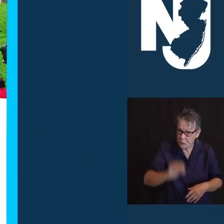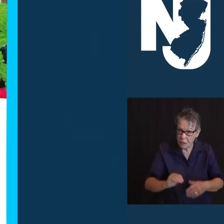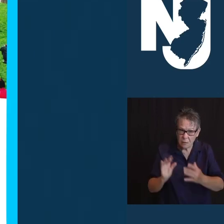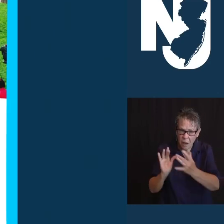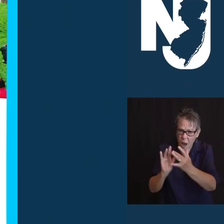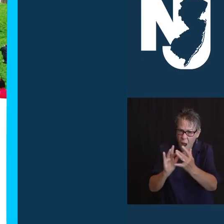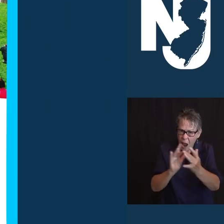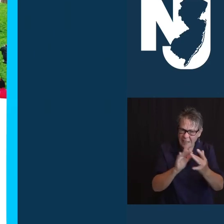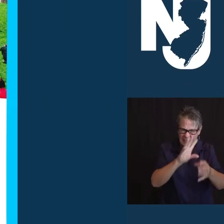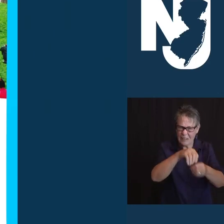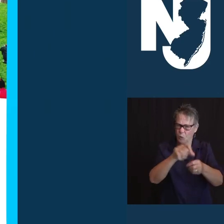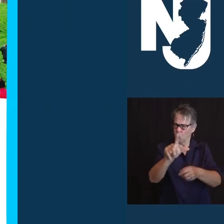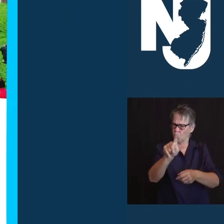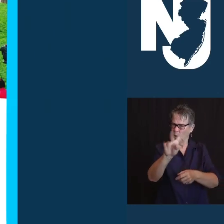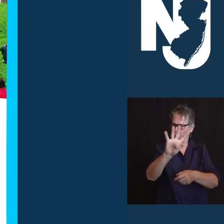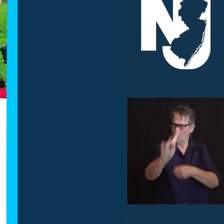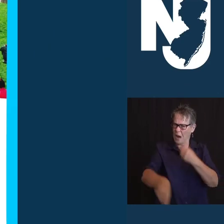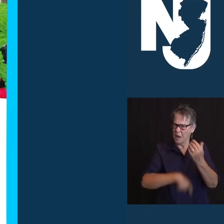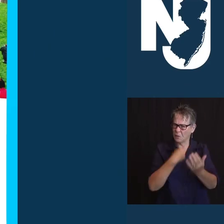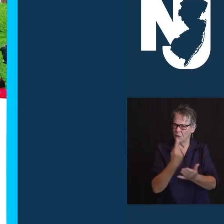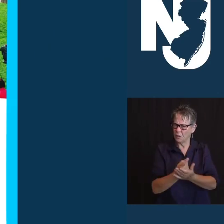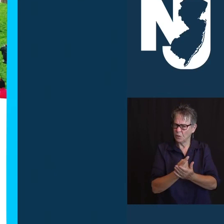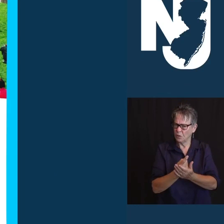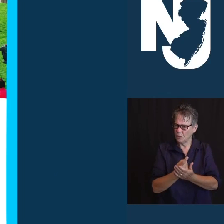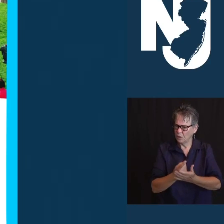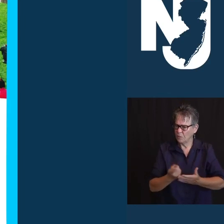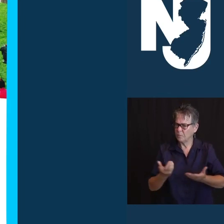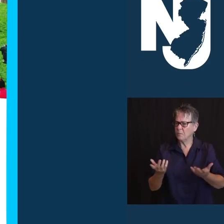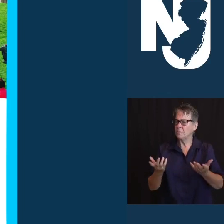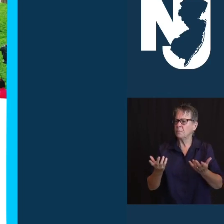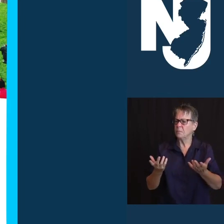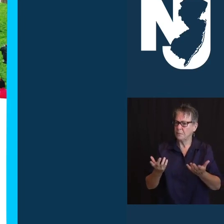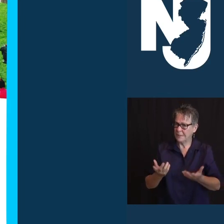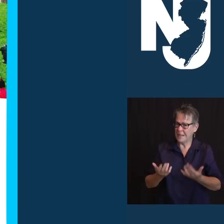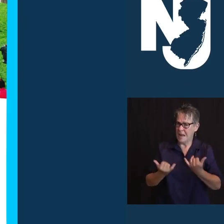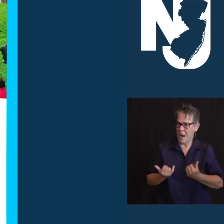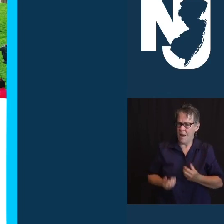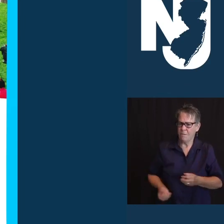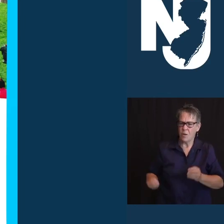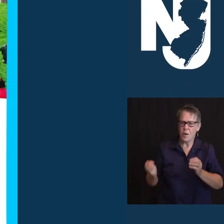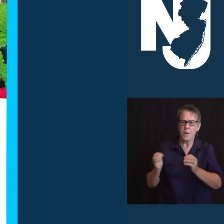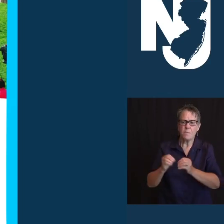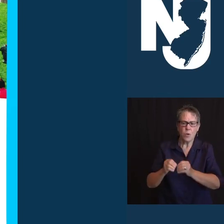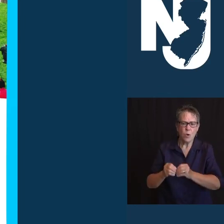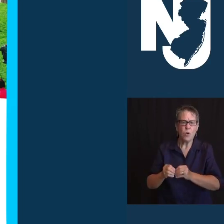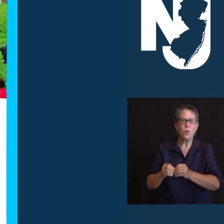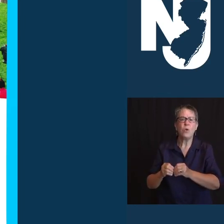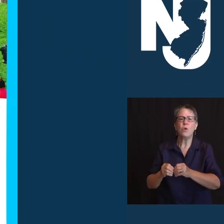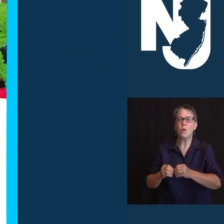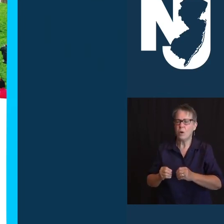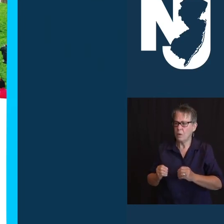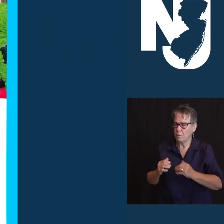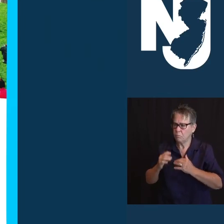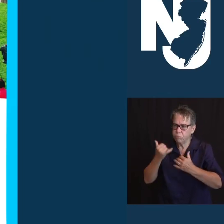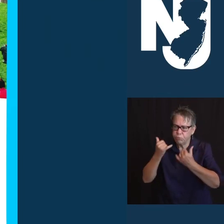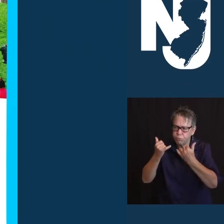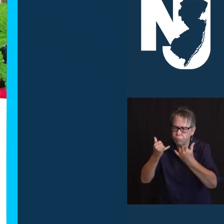not increased, as the governor shared, is the number of individuals providing contacts of tracers to the